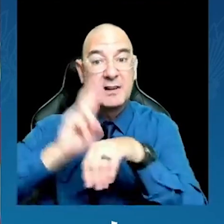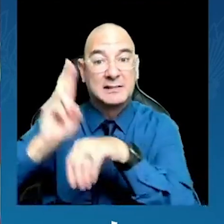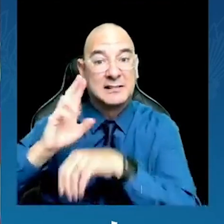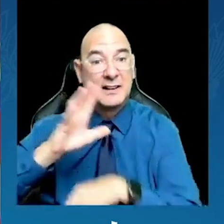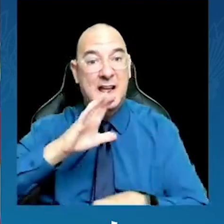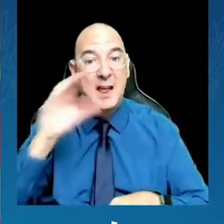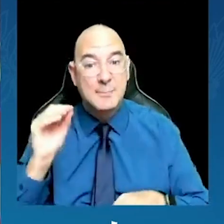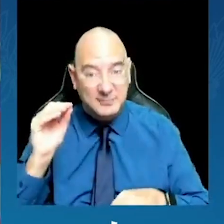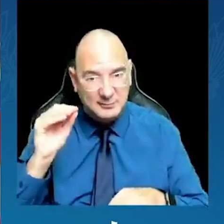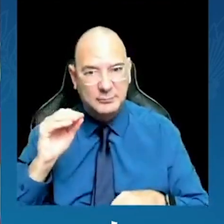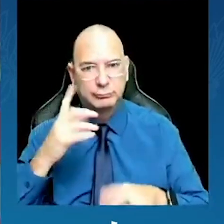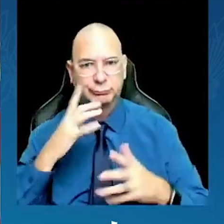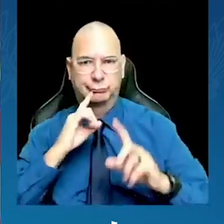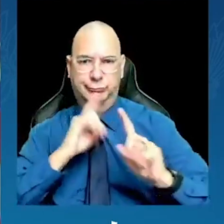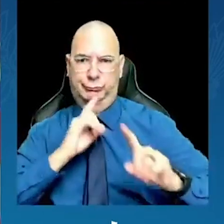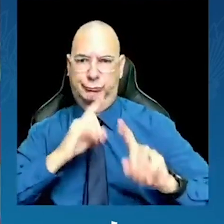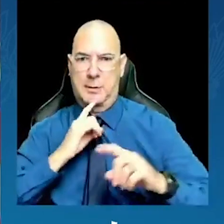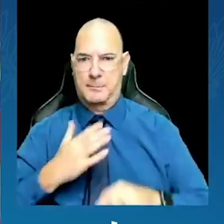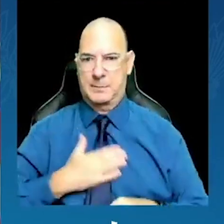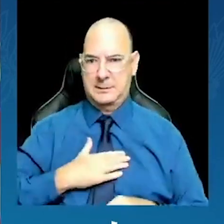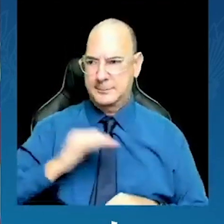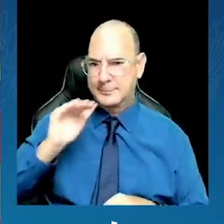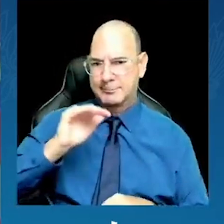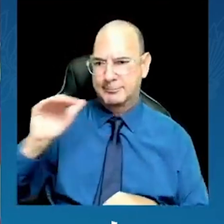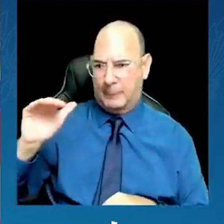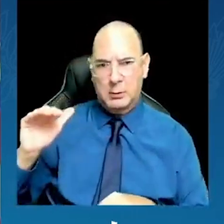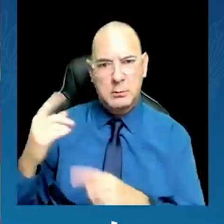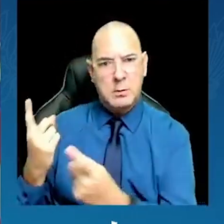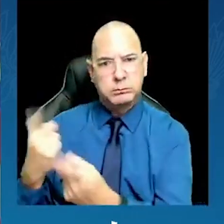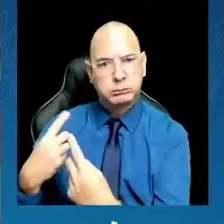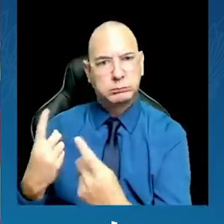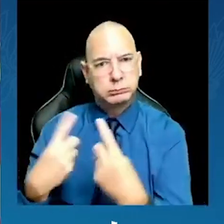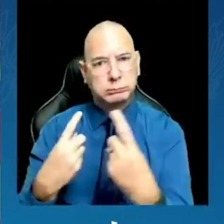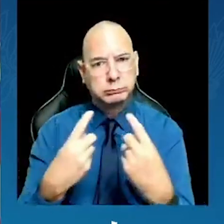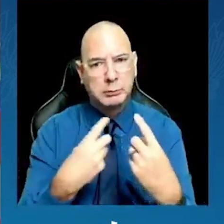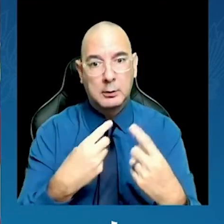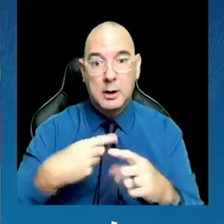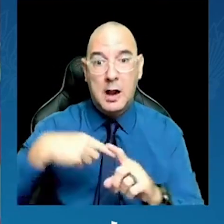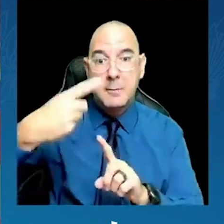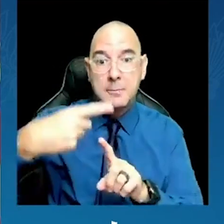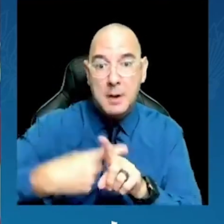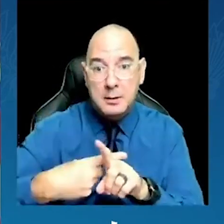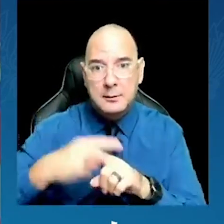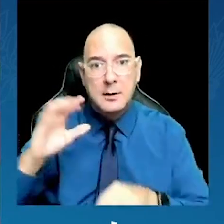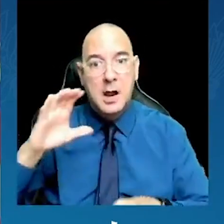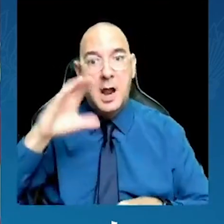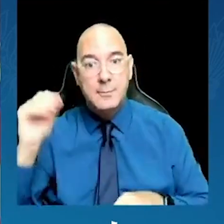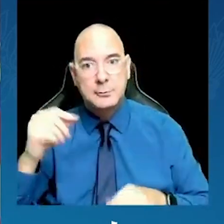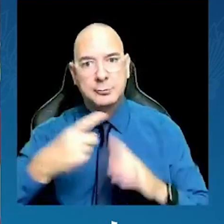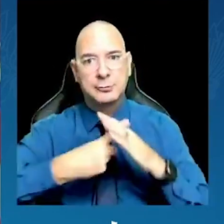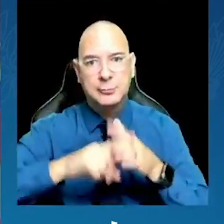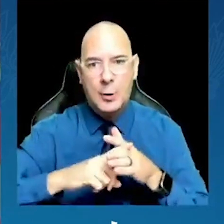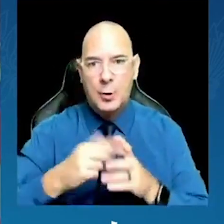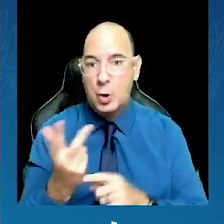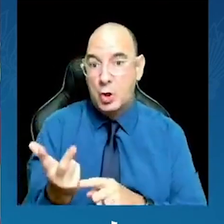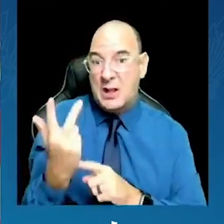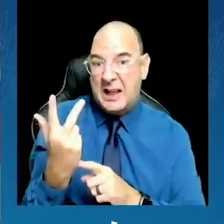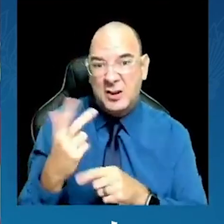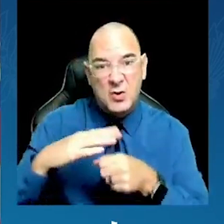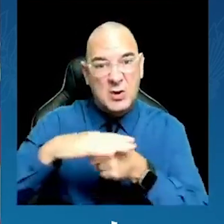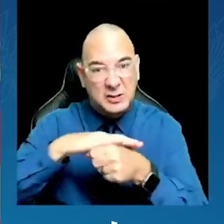call. In fact, next month, these companies will kick off three regional pilot training